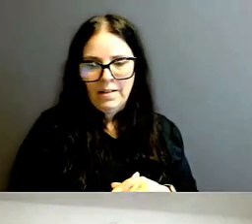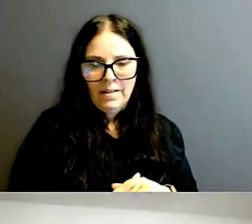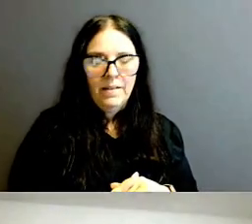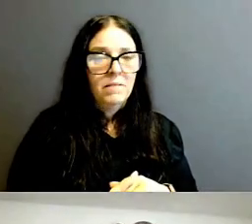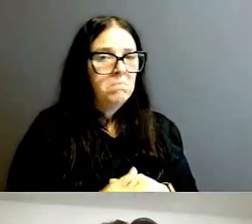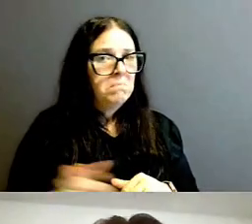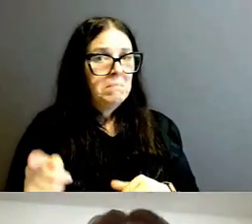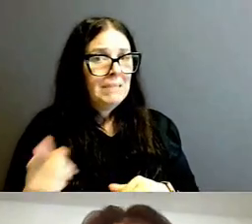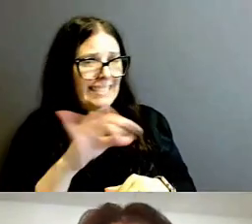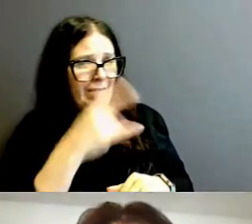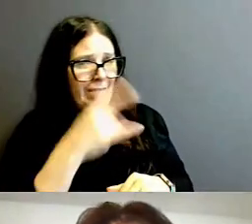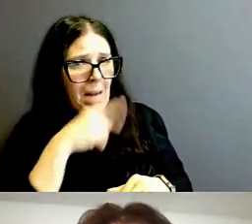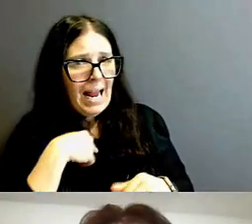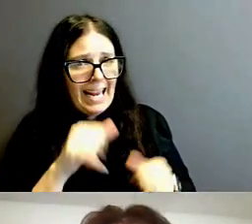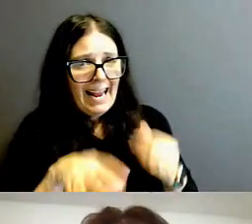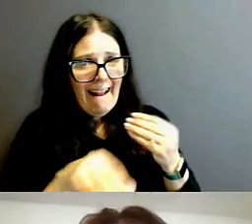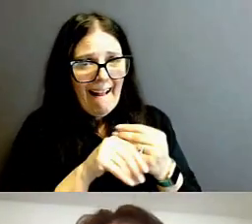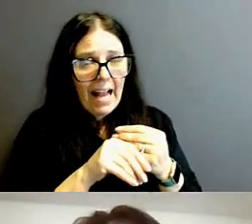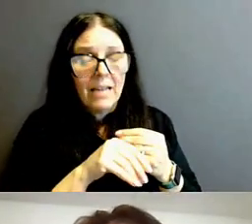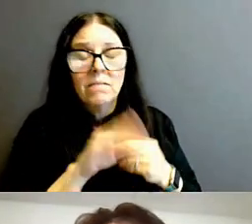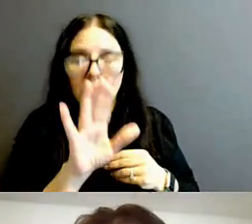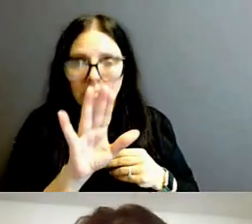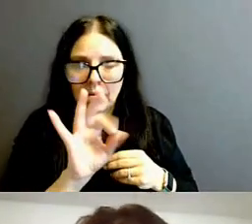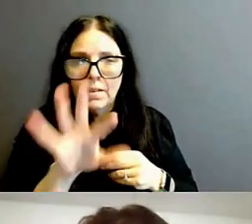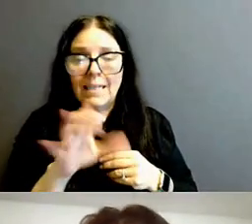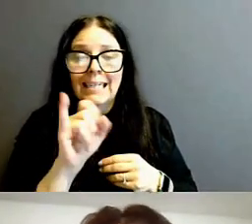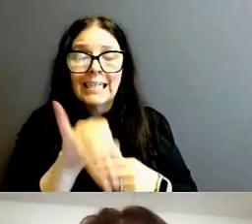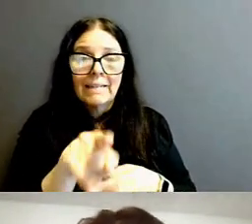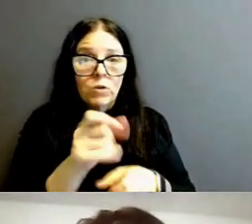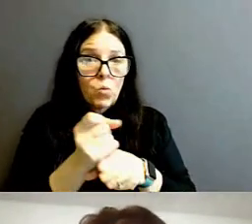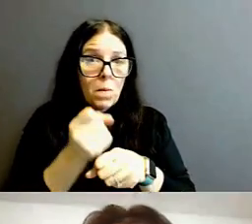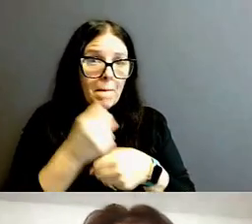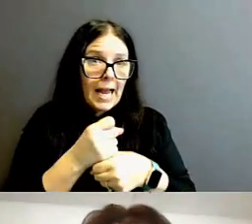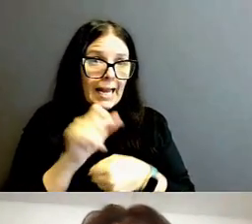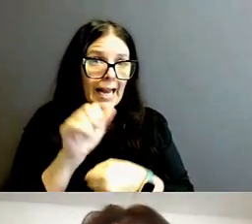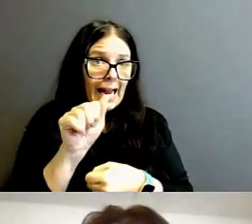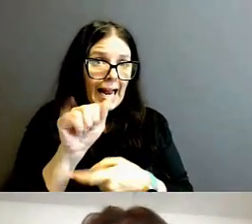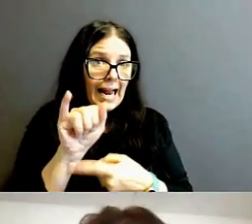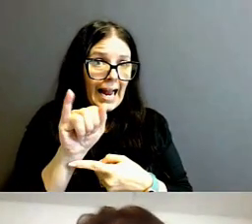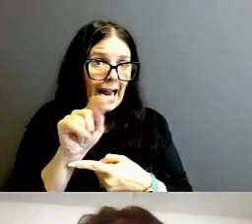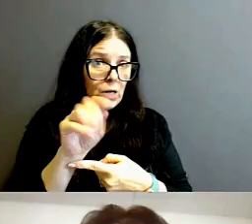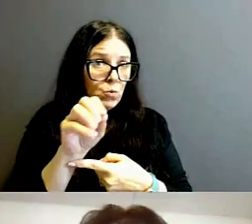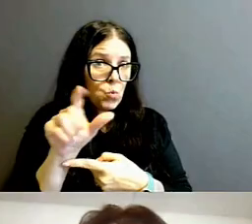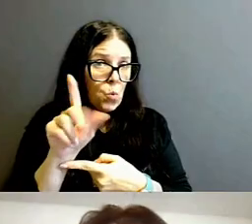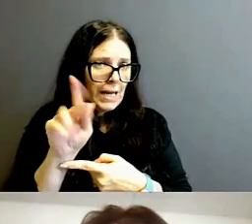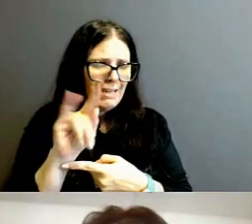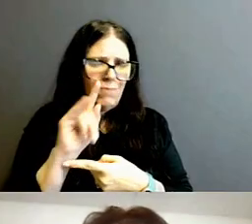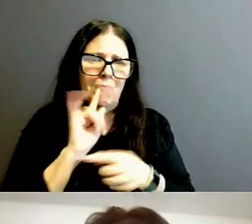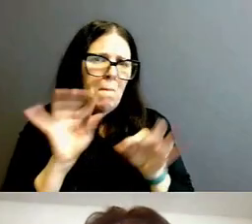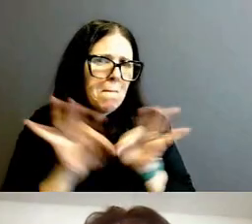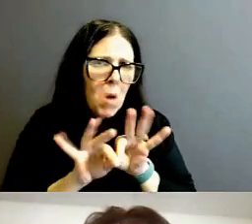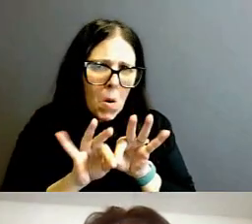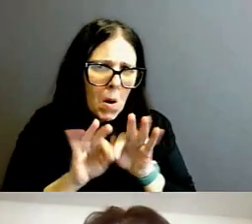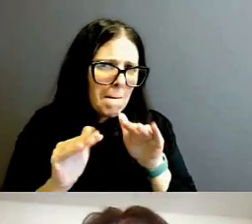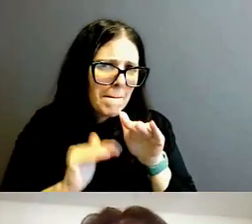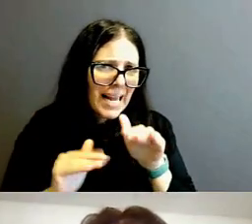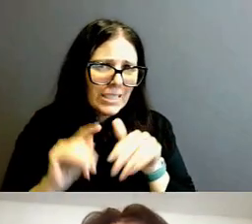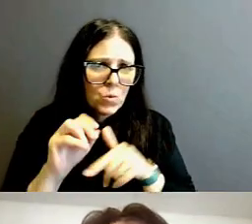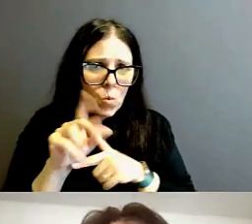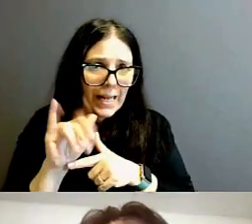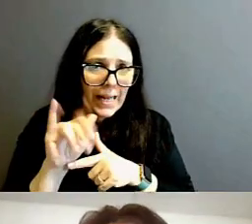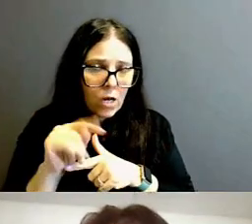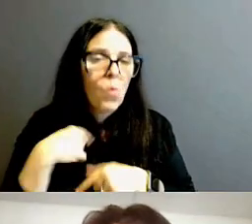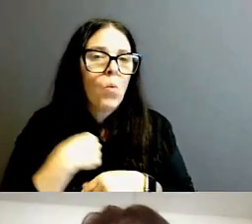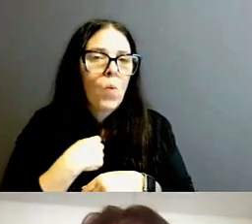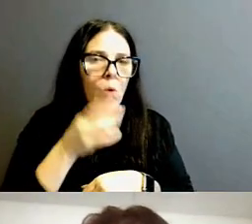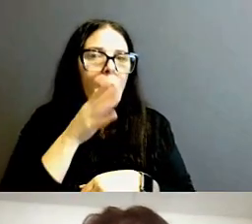add that we're in the process of creating an AI toolkit, very, very fundamental, basic toolkit, and we will be creating